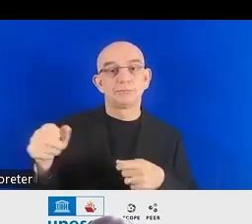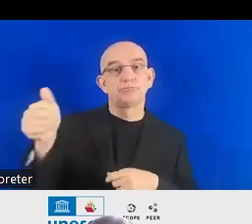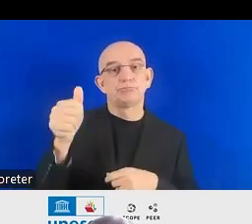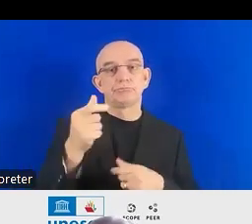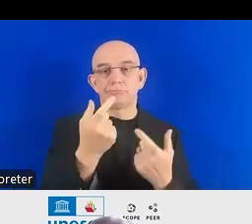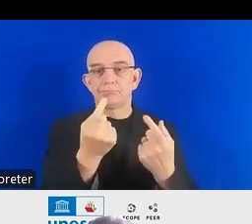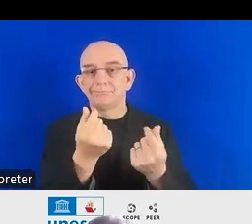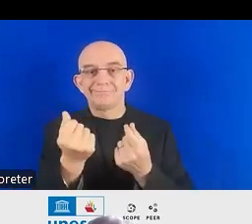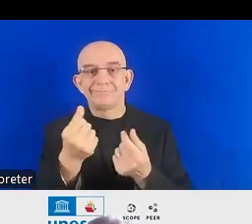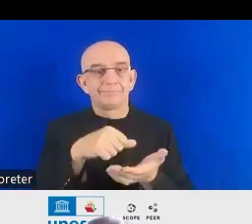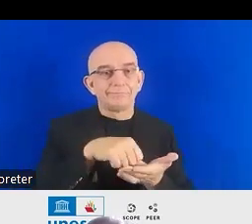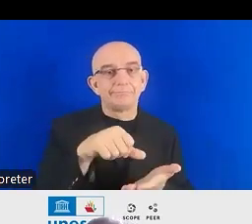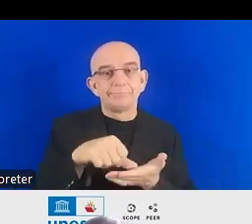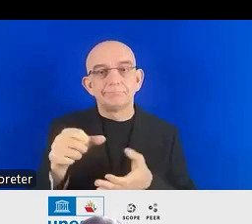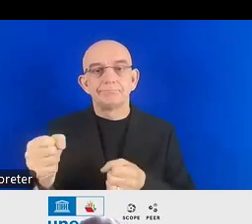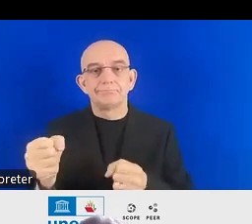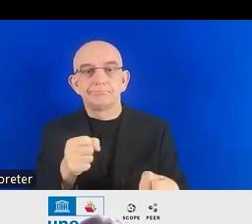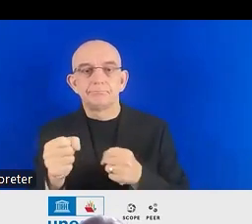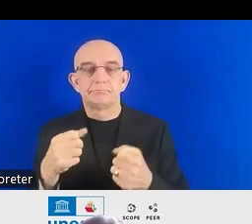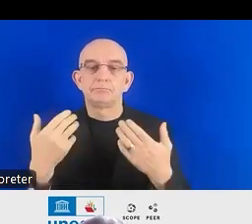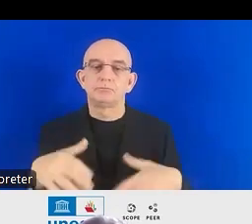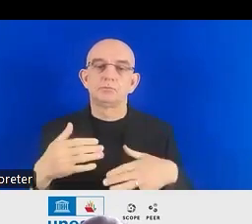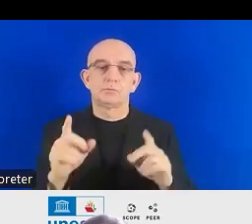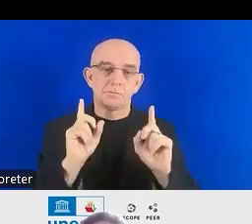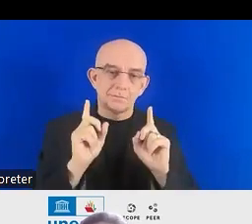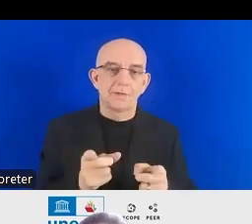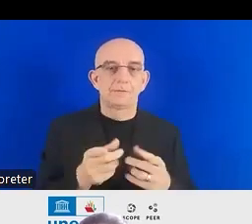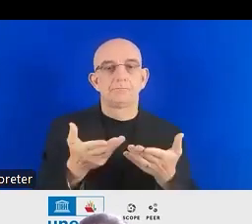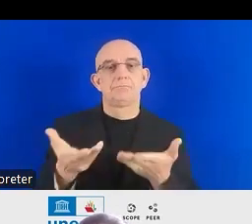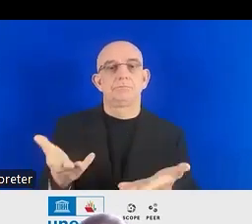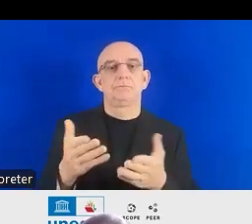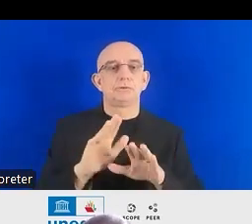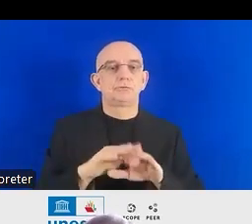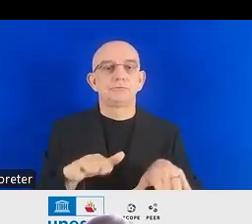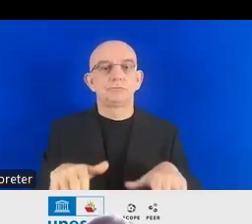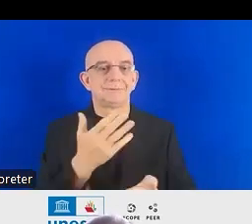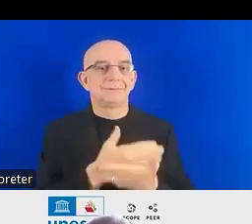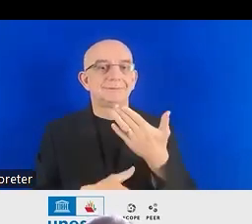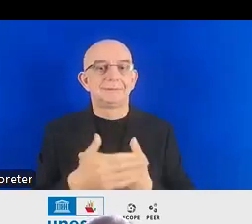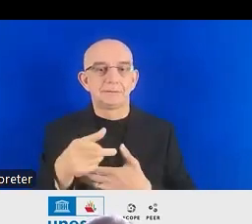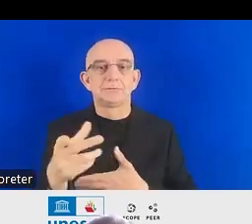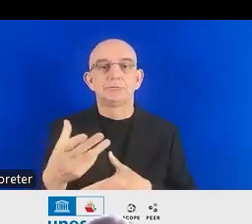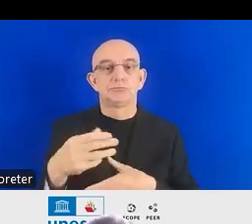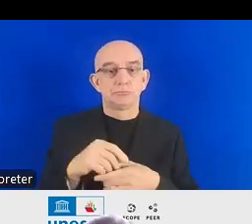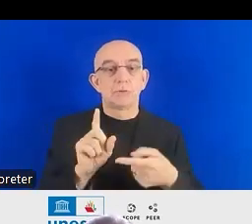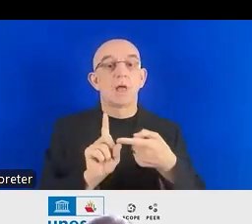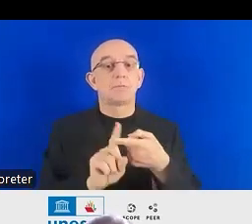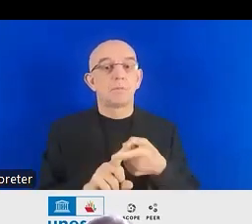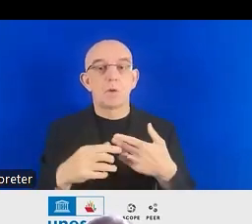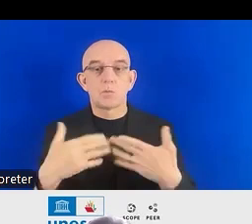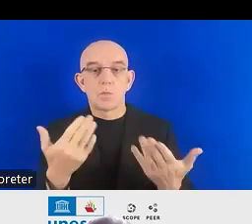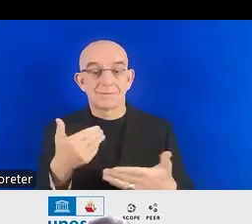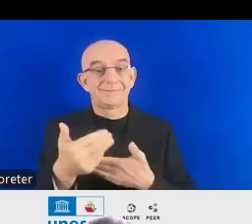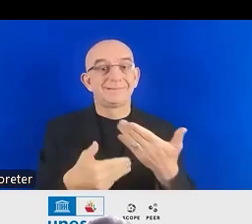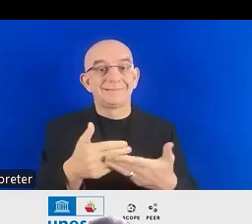addition, selection processes only partially assess candidates' preparedness and their focus on inclusion.